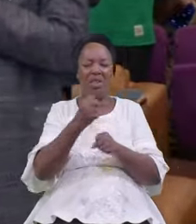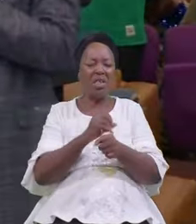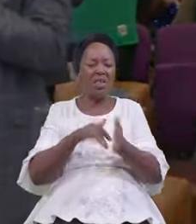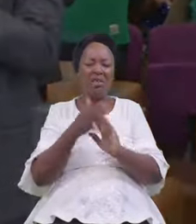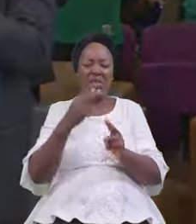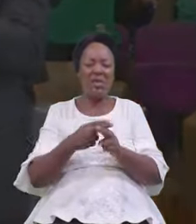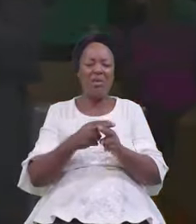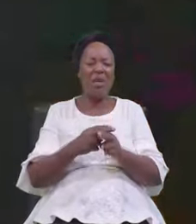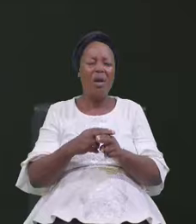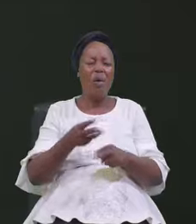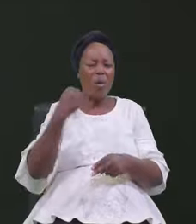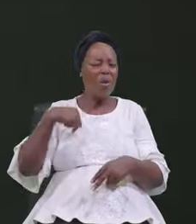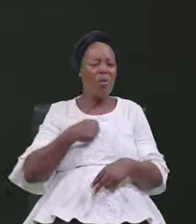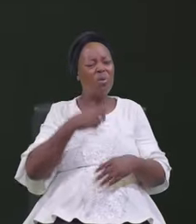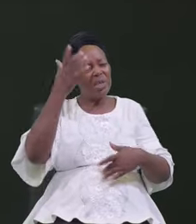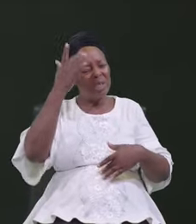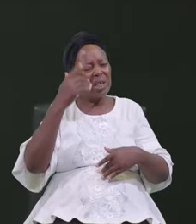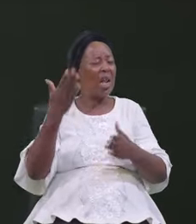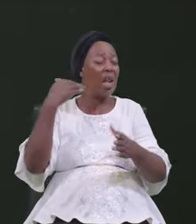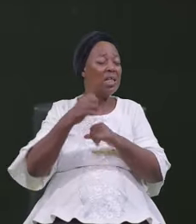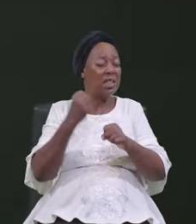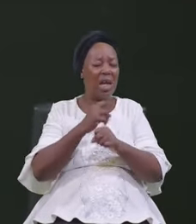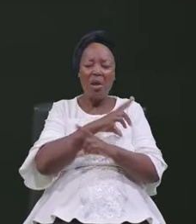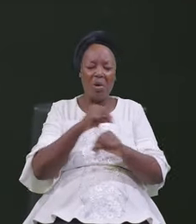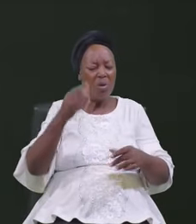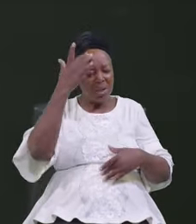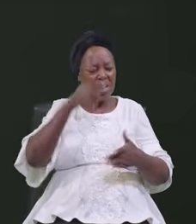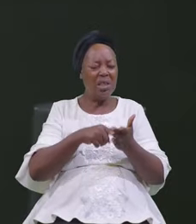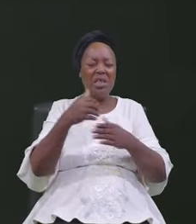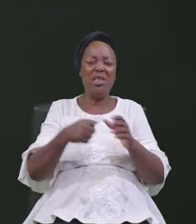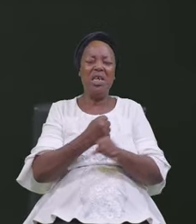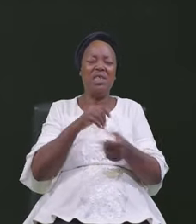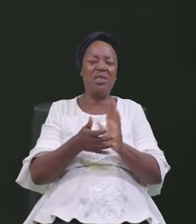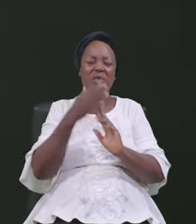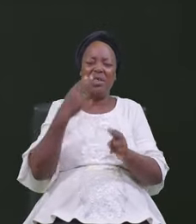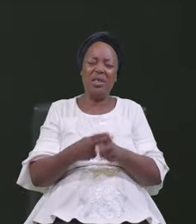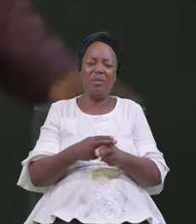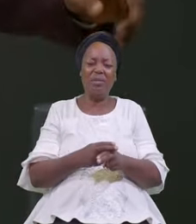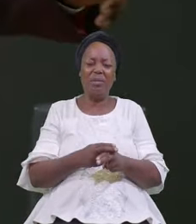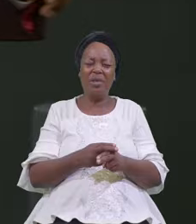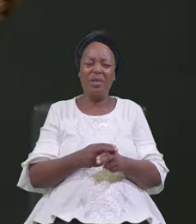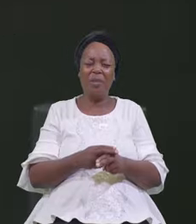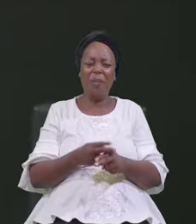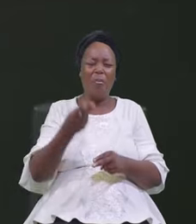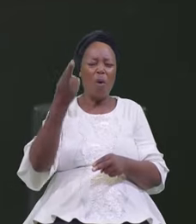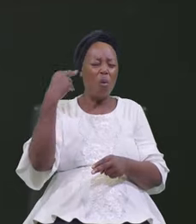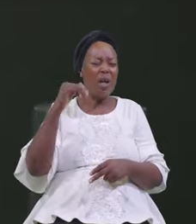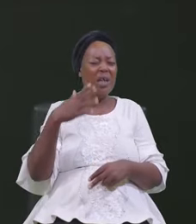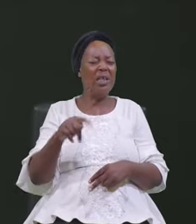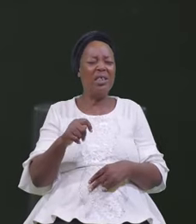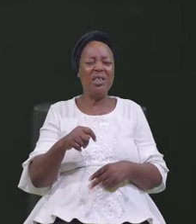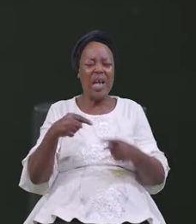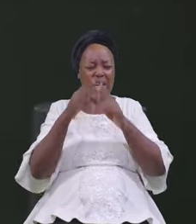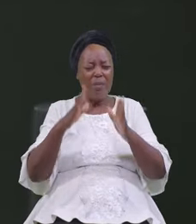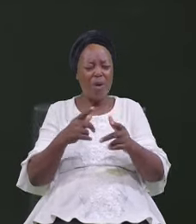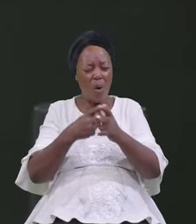Were we sick last year? No sickness this year. Were the adversaries